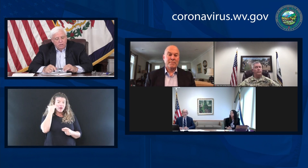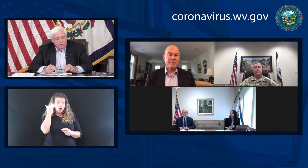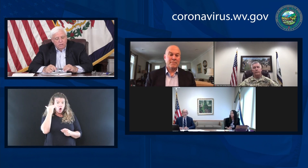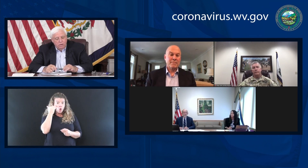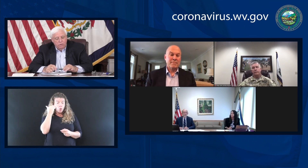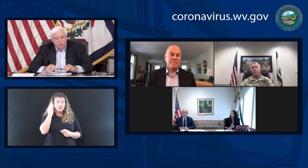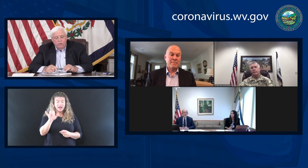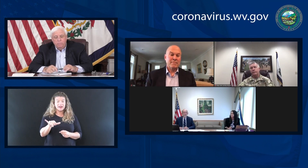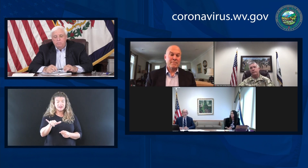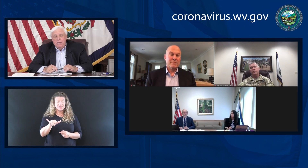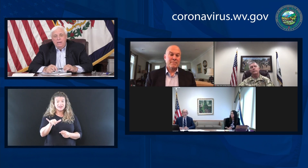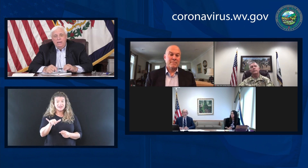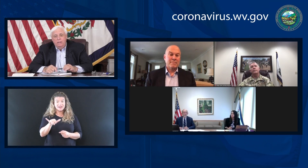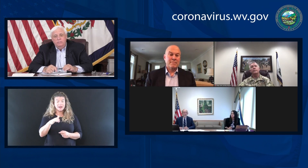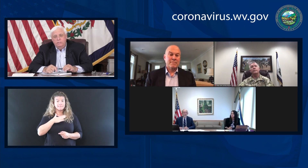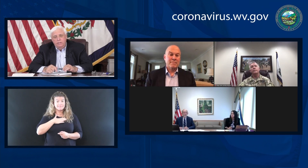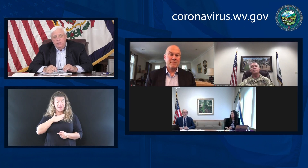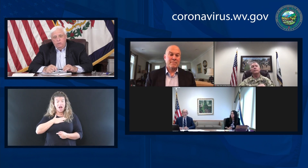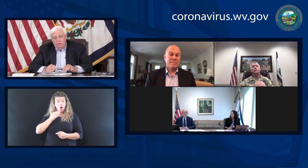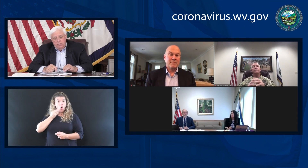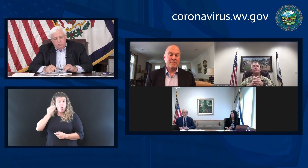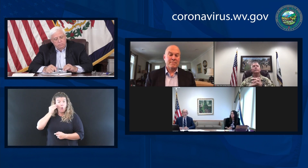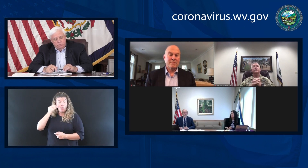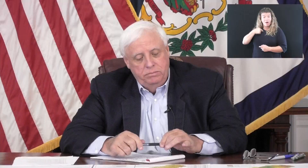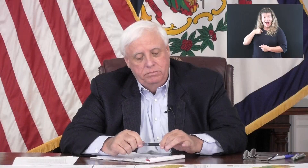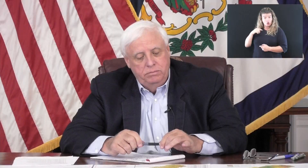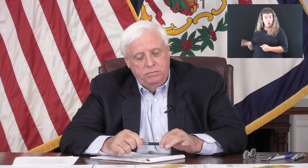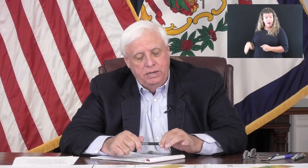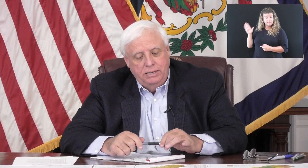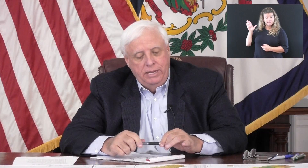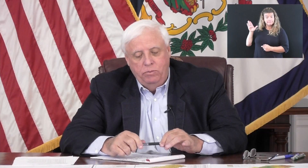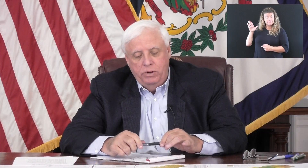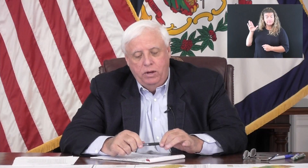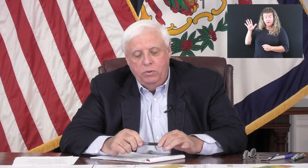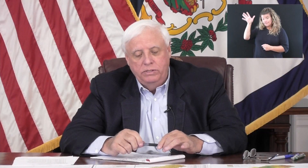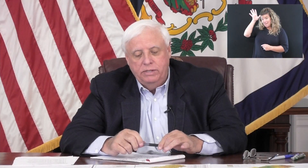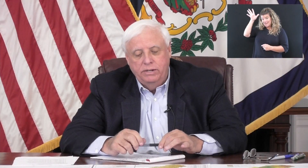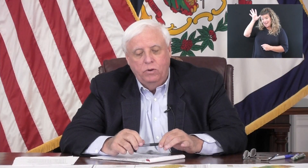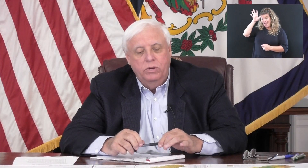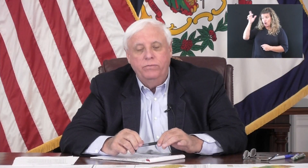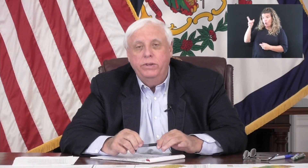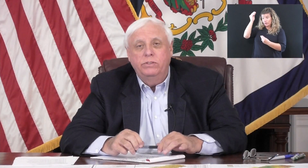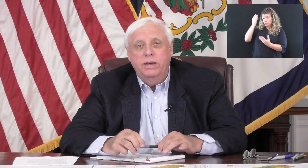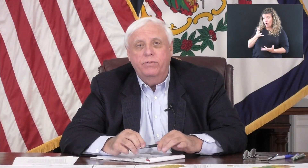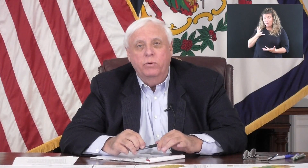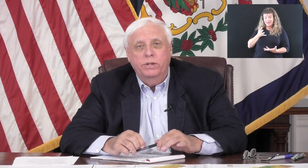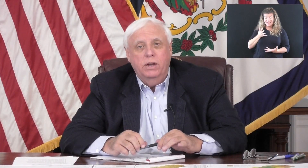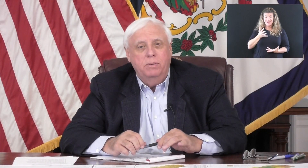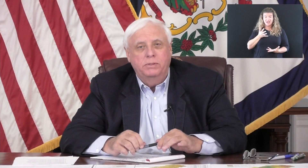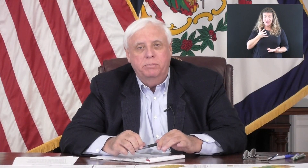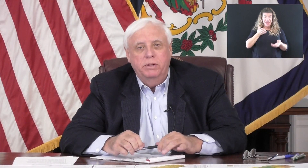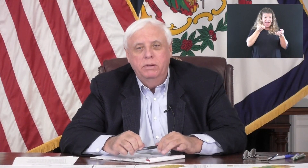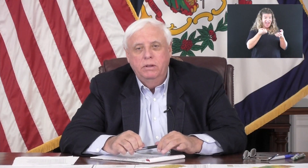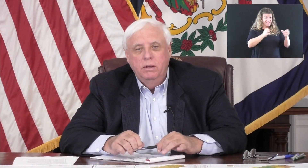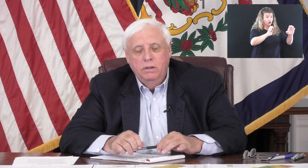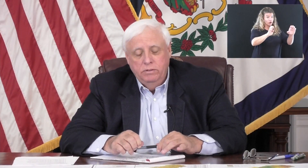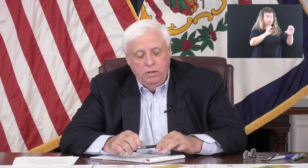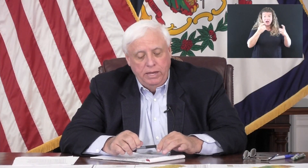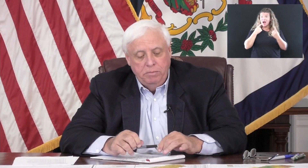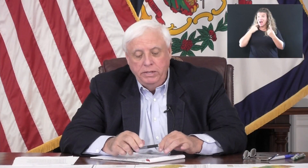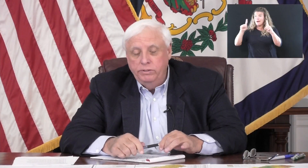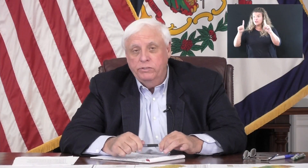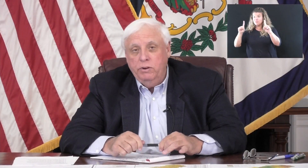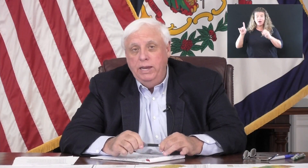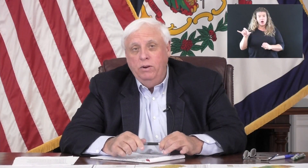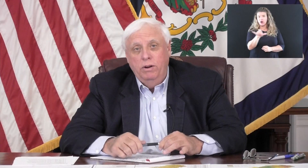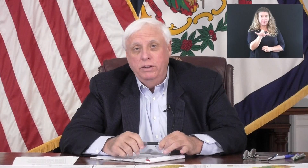that, growing up in my house, my dad would always say, don't confuse effort with accomplishment. So